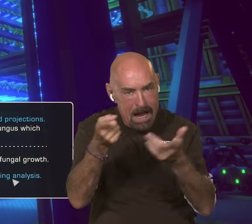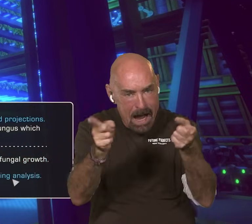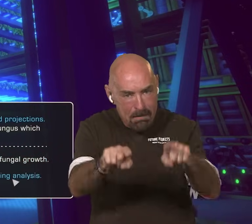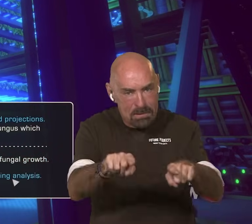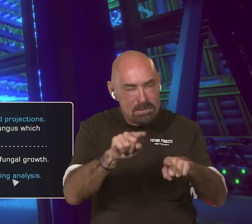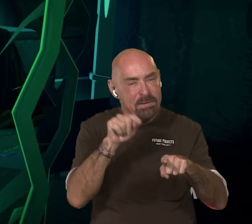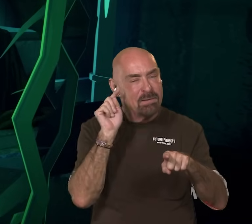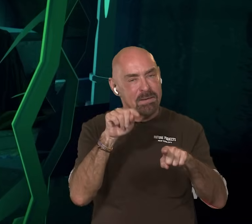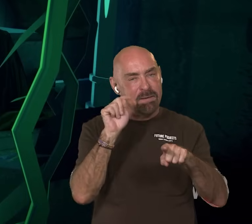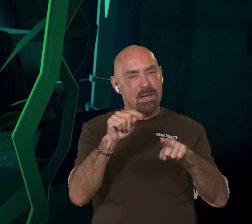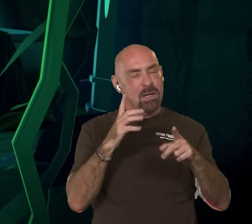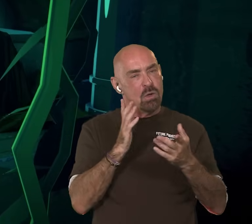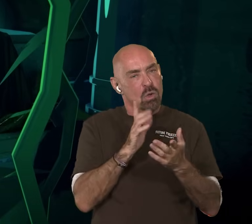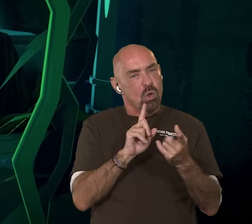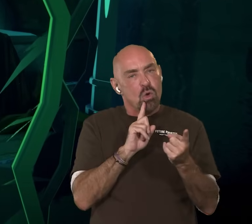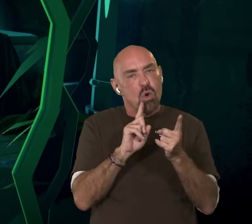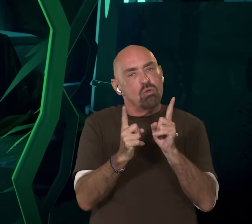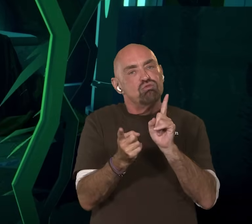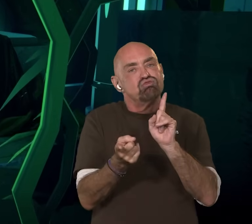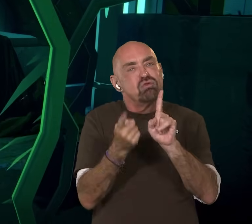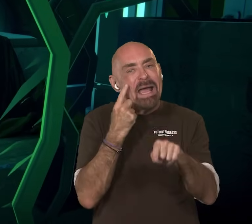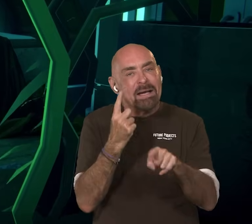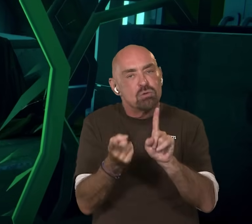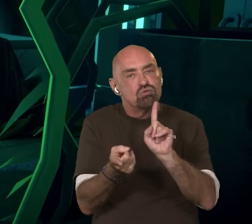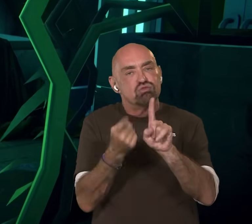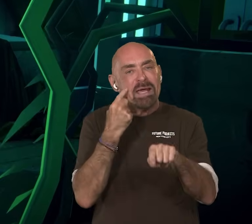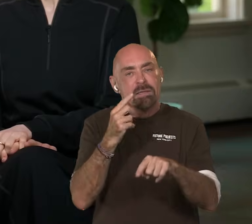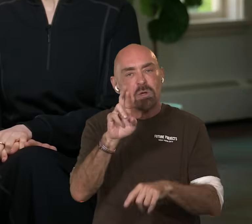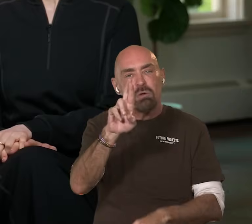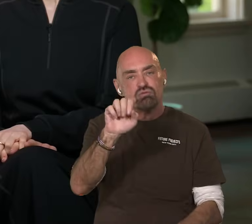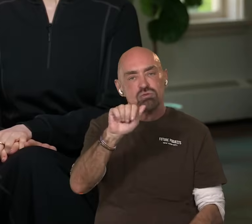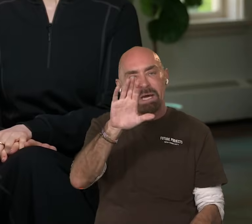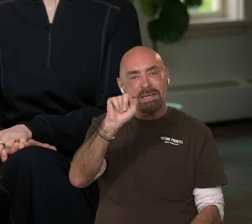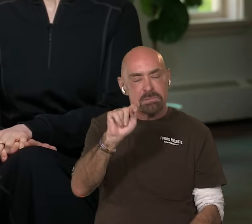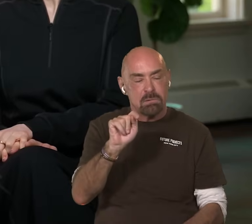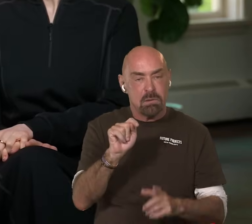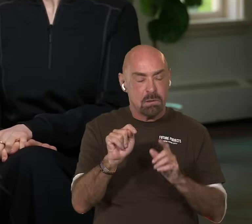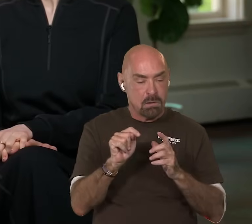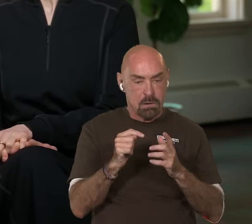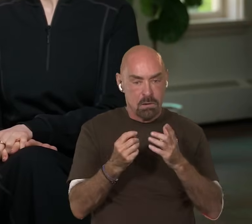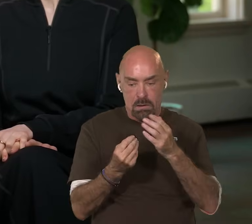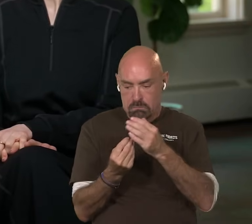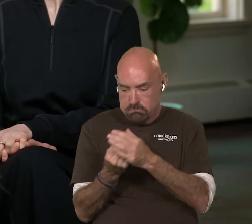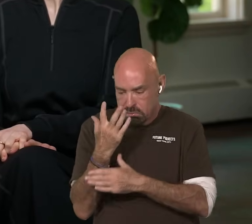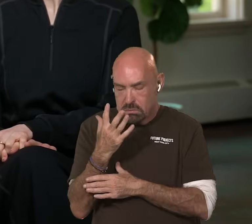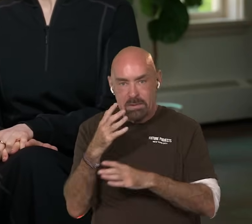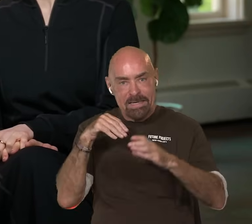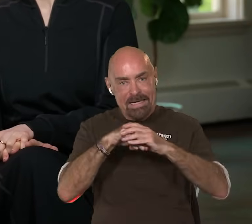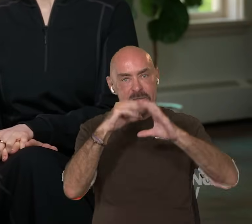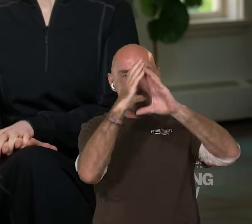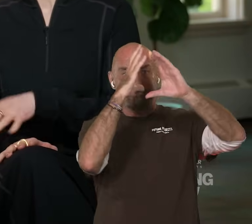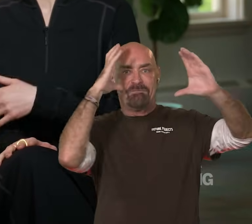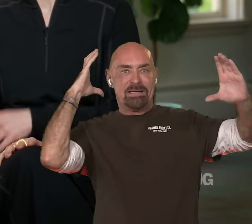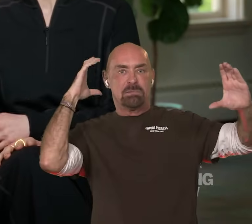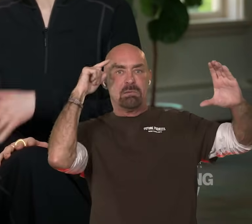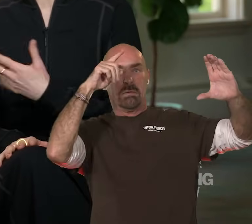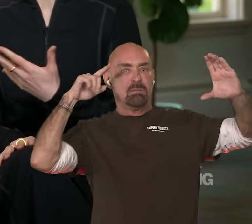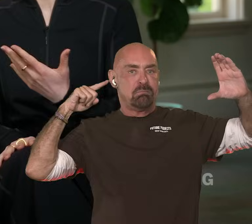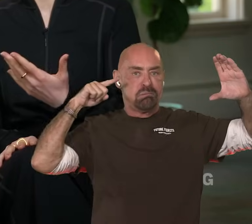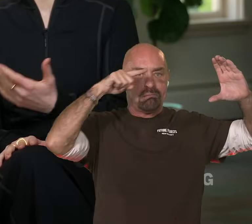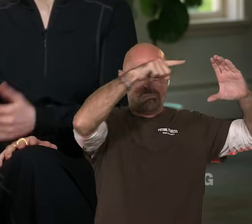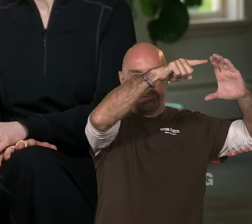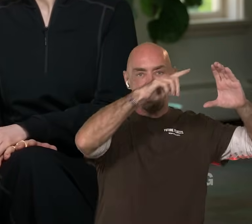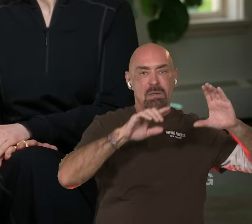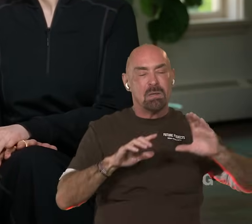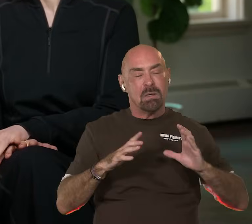narrative events that are reactive to whatever choices you've made, like weird ecology things that are occurring aboard the vessel, or they're